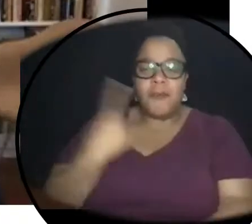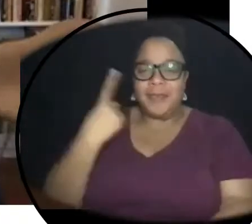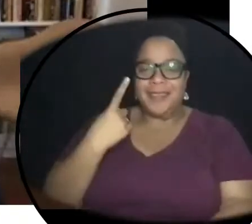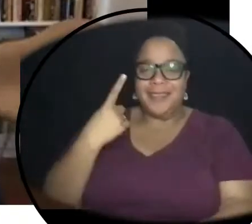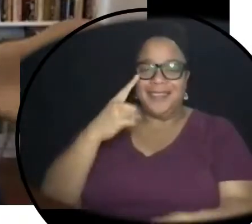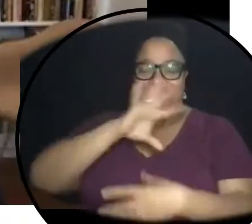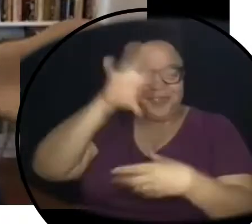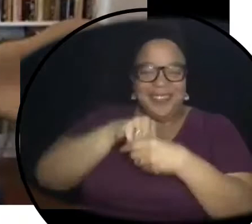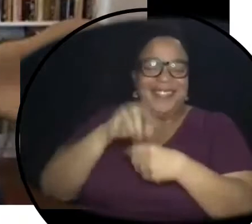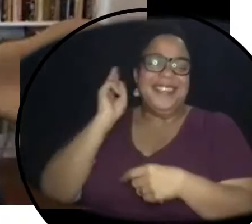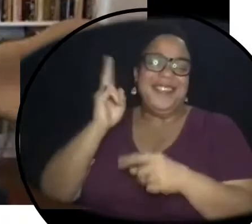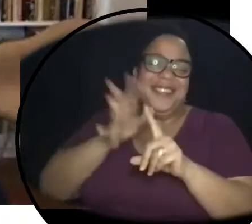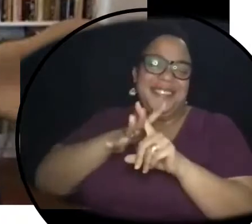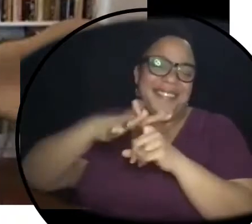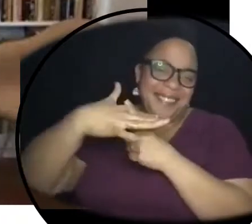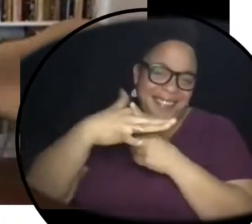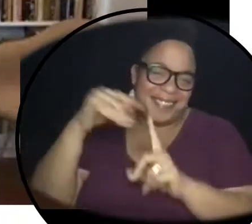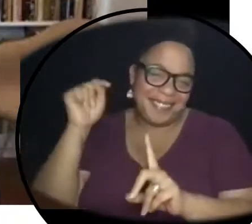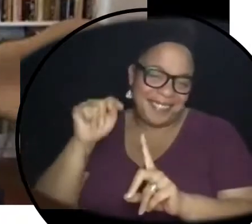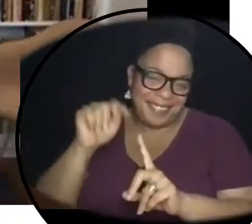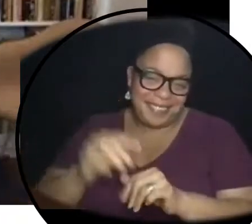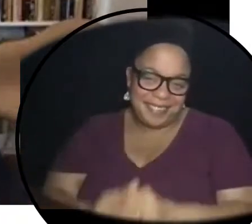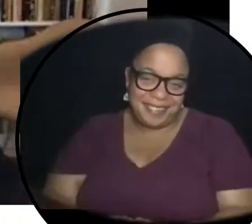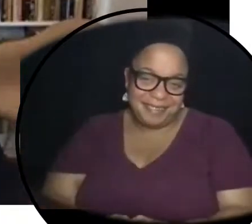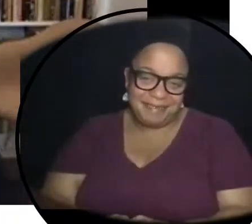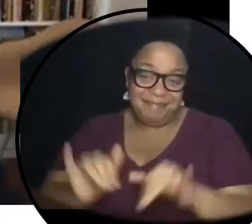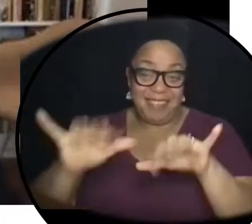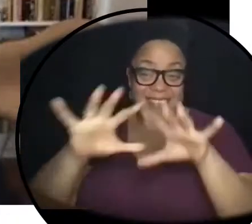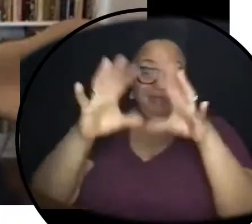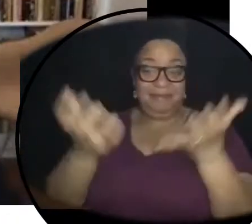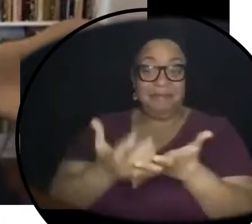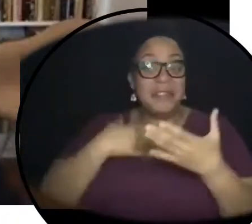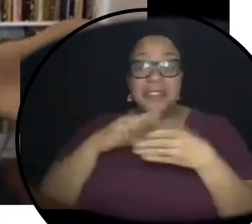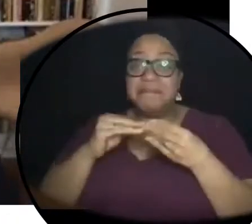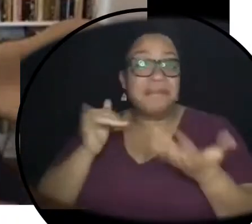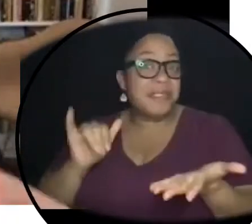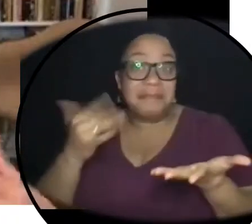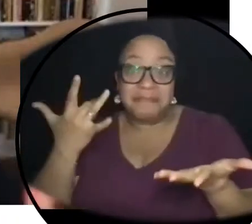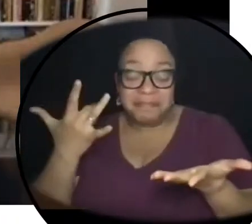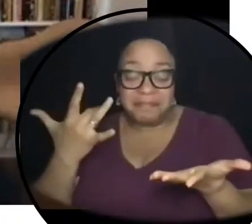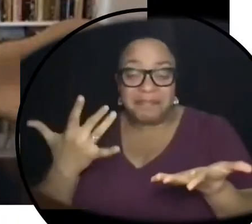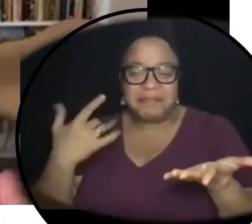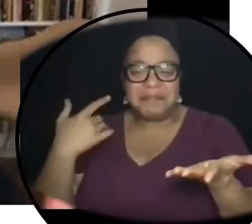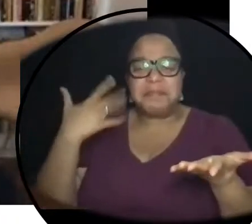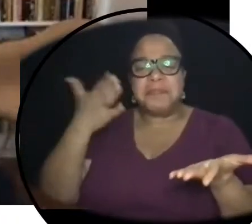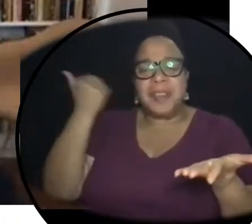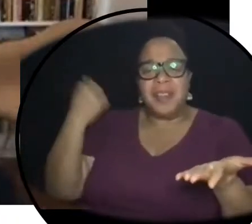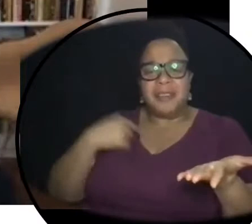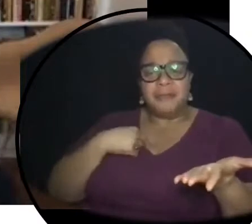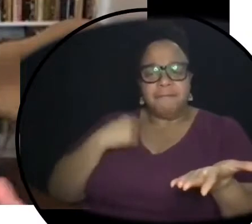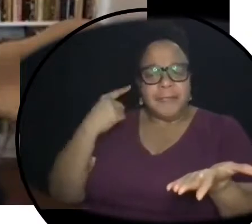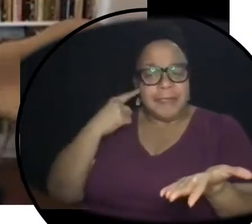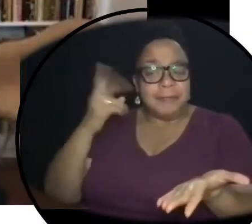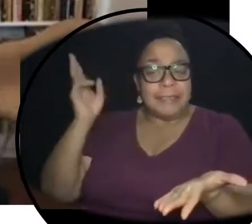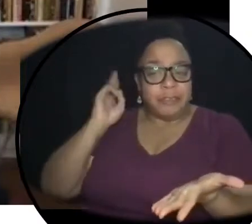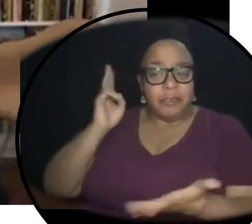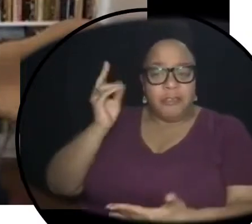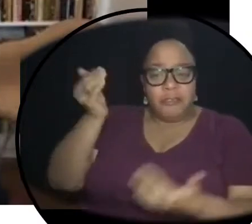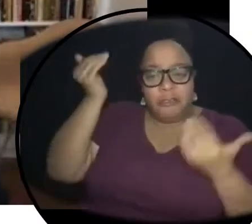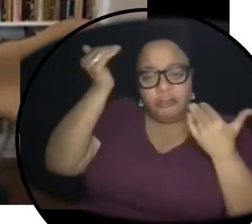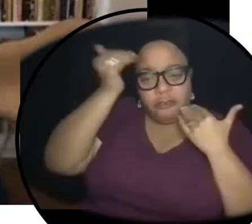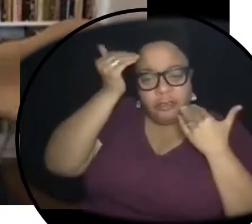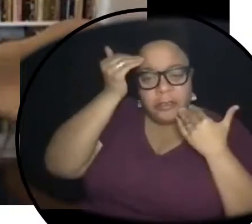still think that because they or their immediate families were not directly involved in